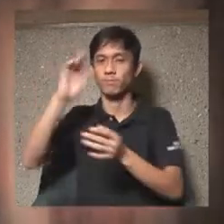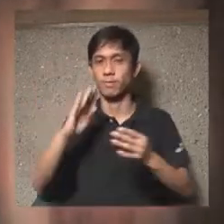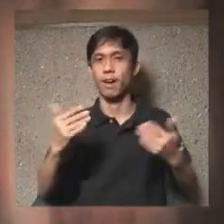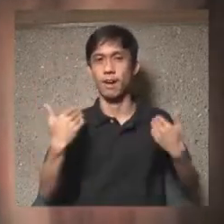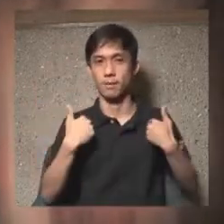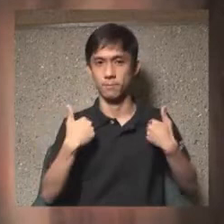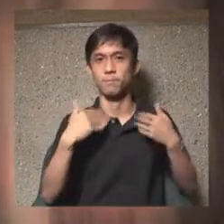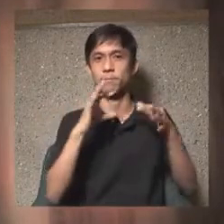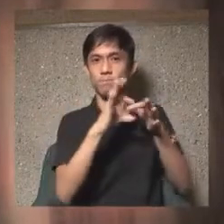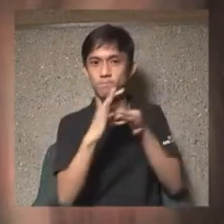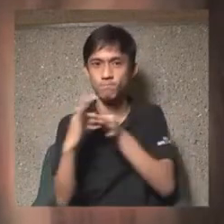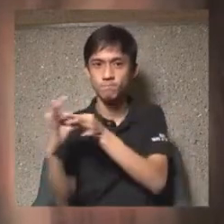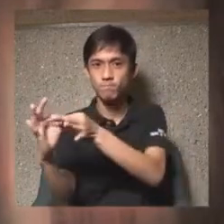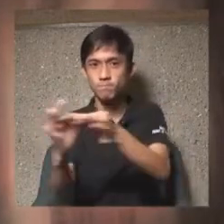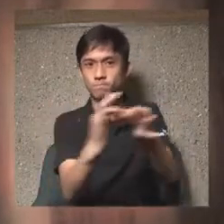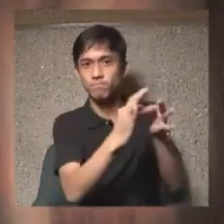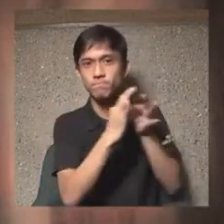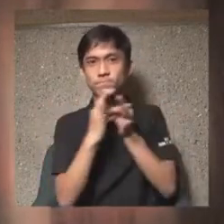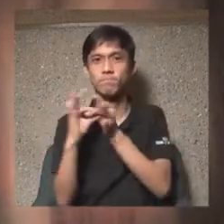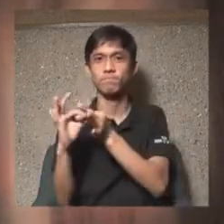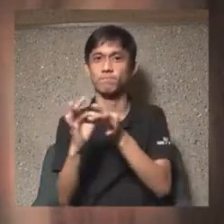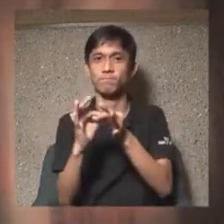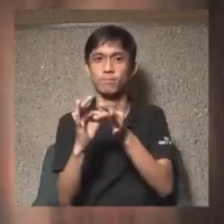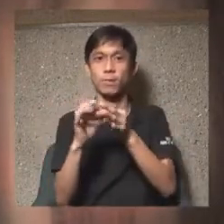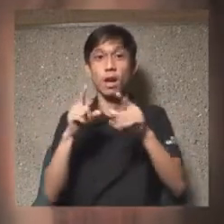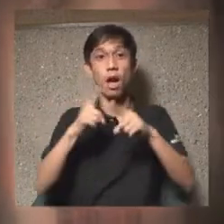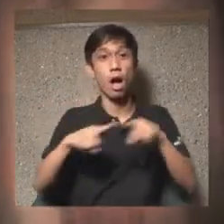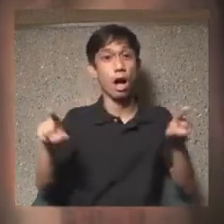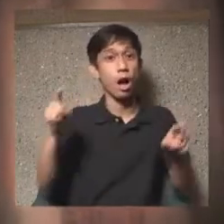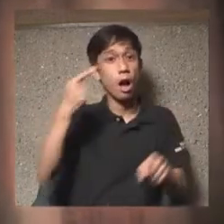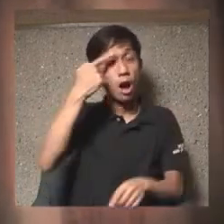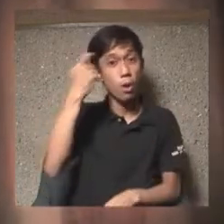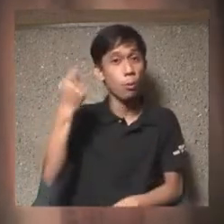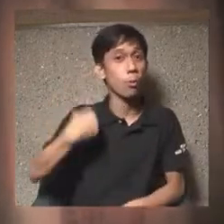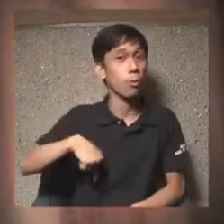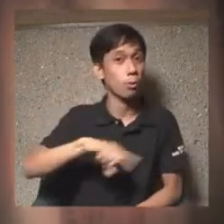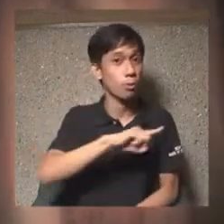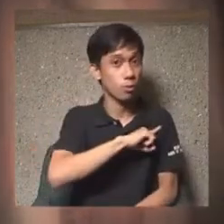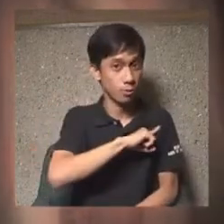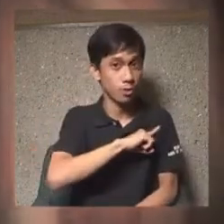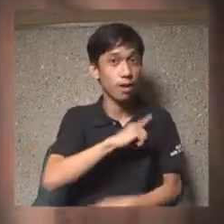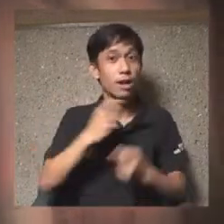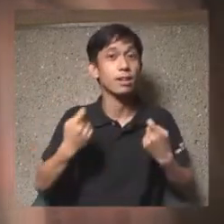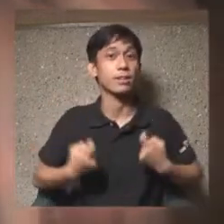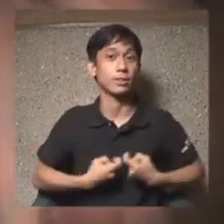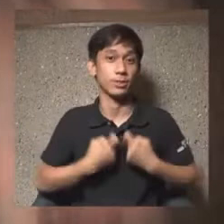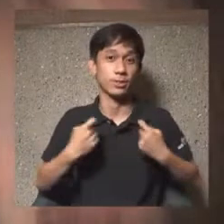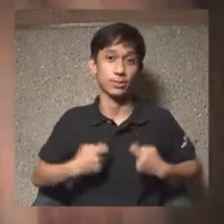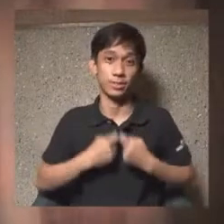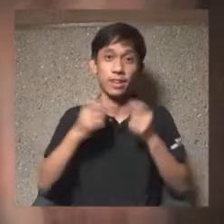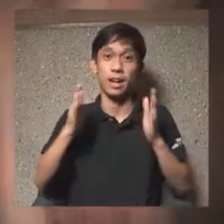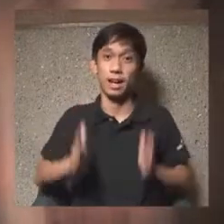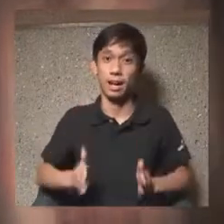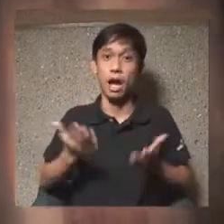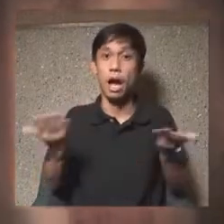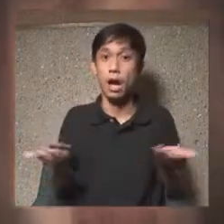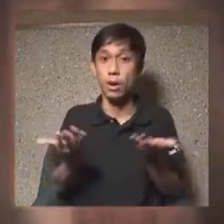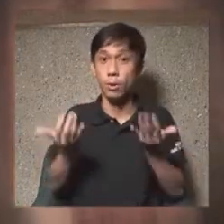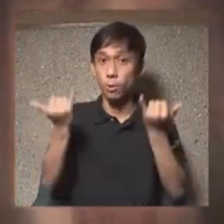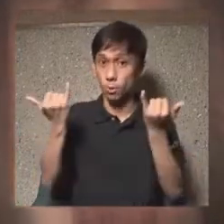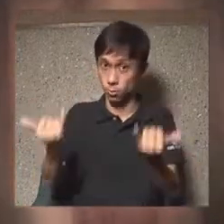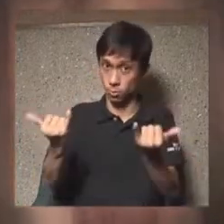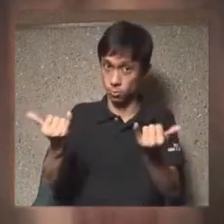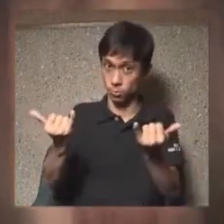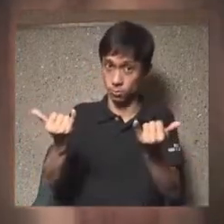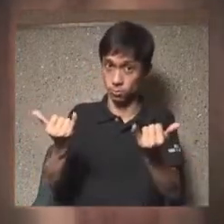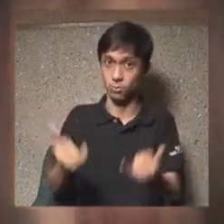we fail. It's already there. plans of God, God's ways, if we